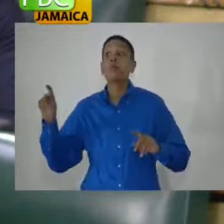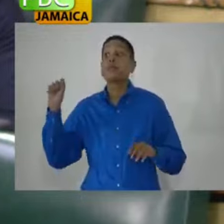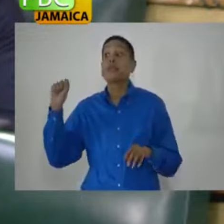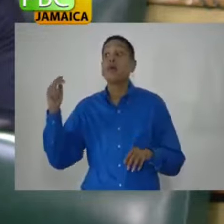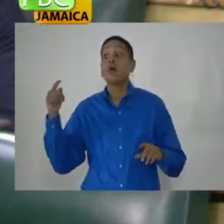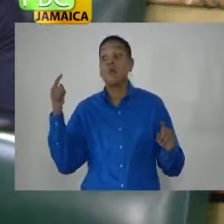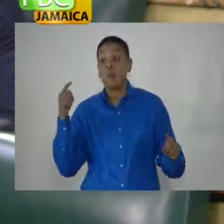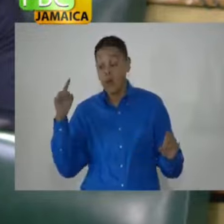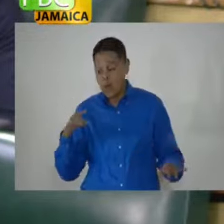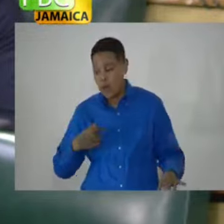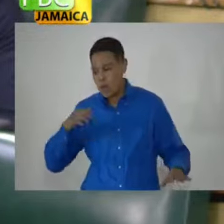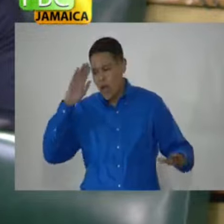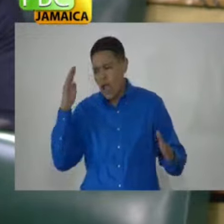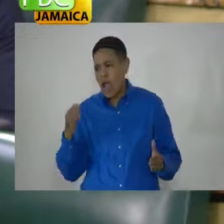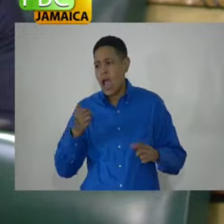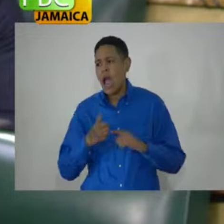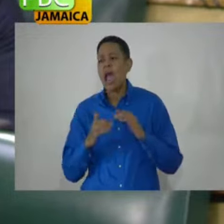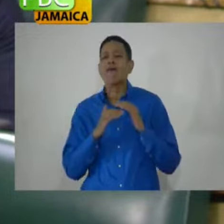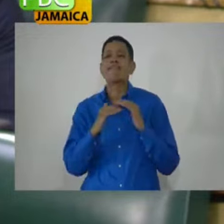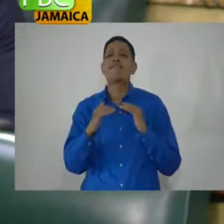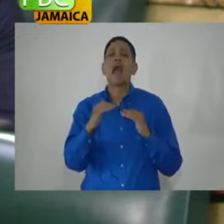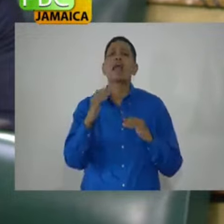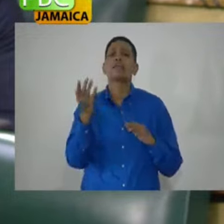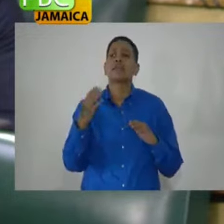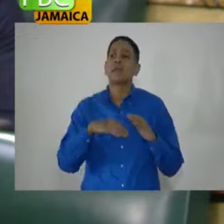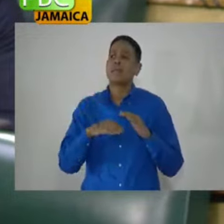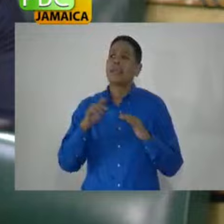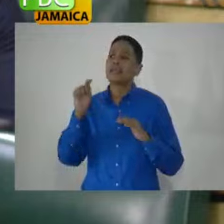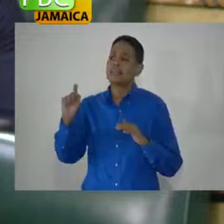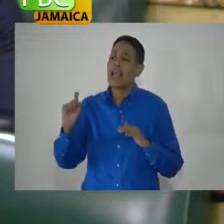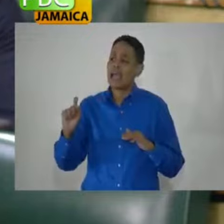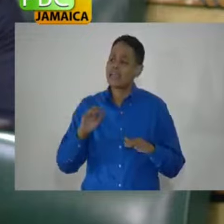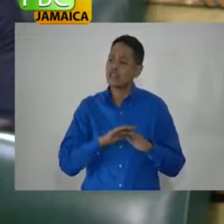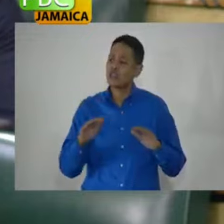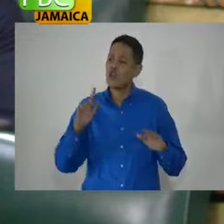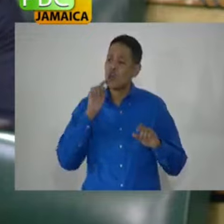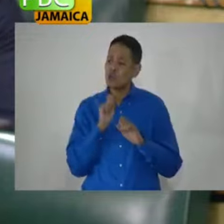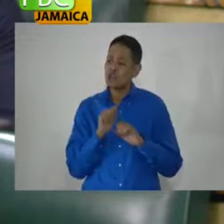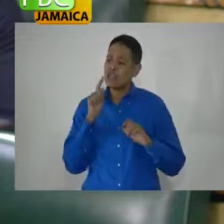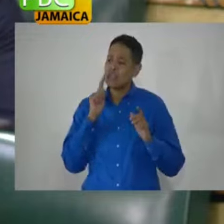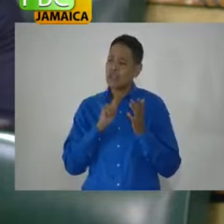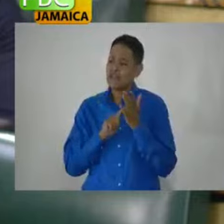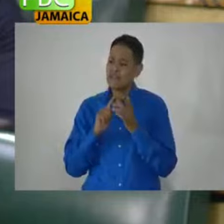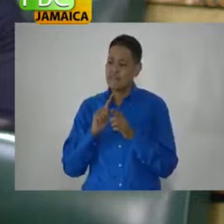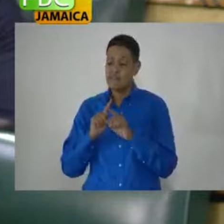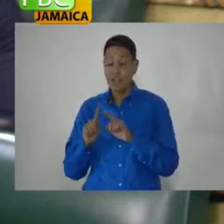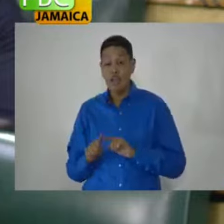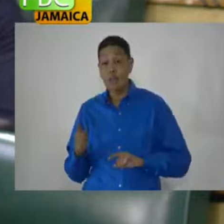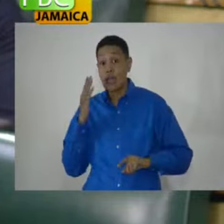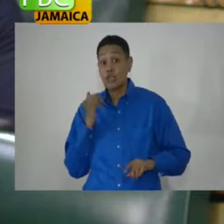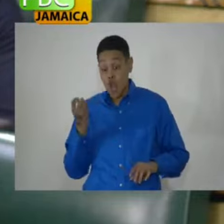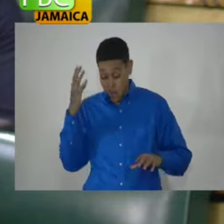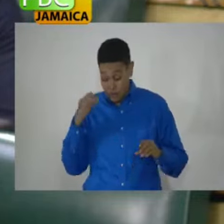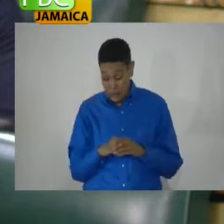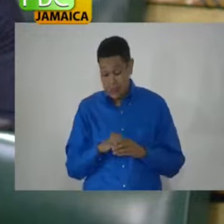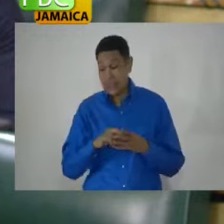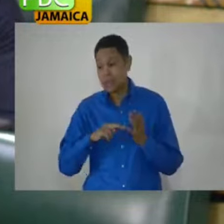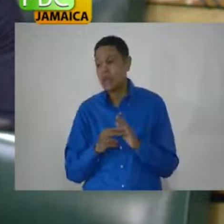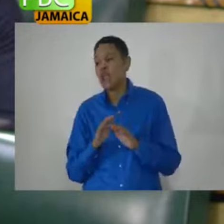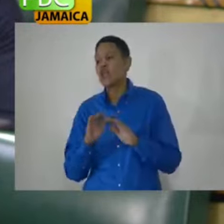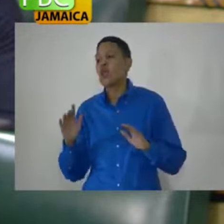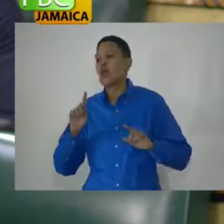agreed, that a flat volume-based tax does not vary by sugar content and therefore does